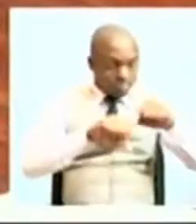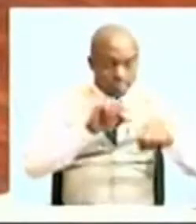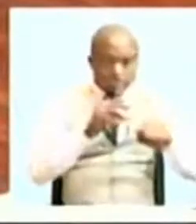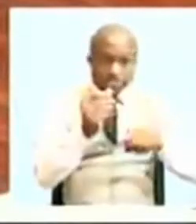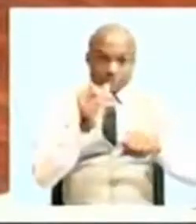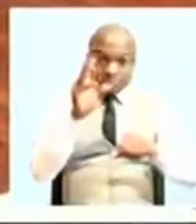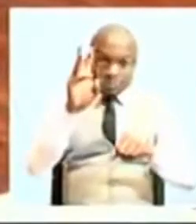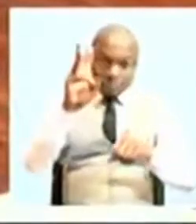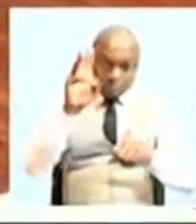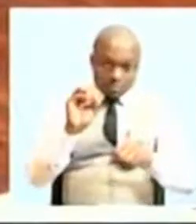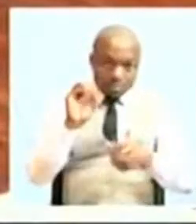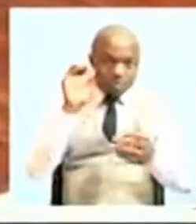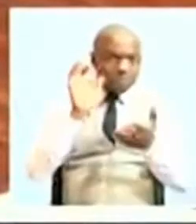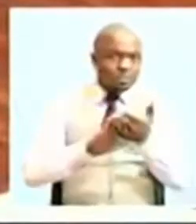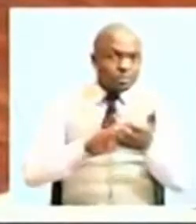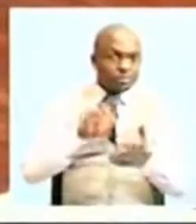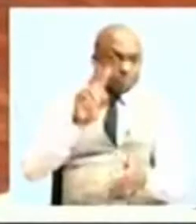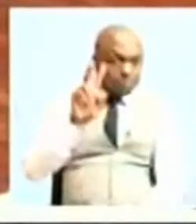of